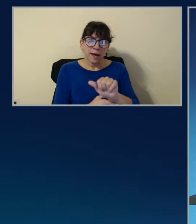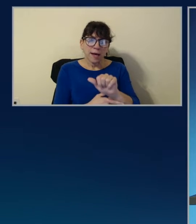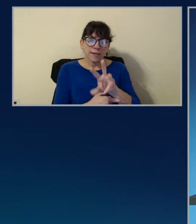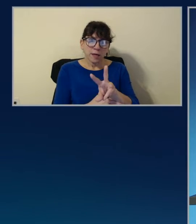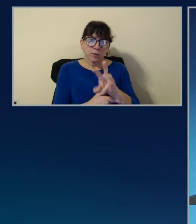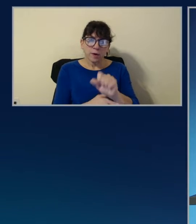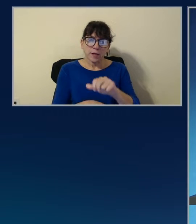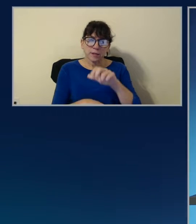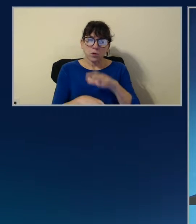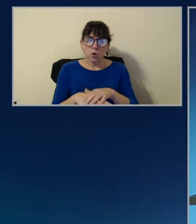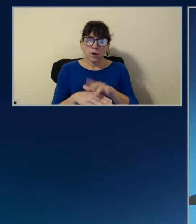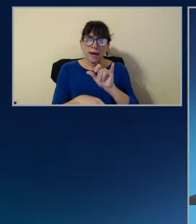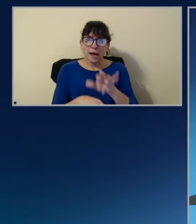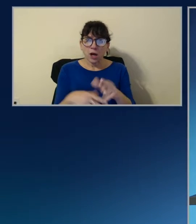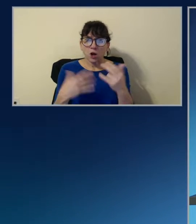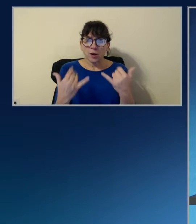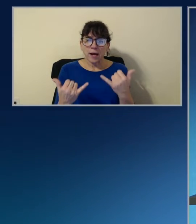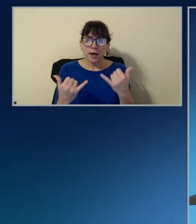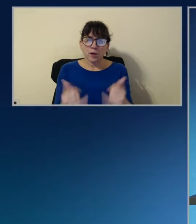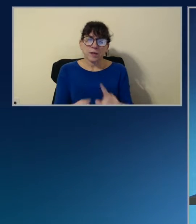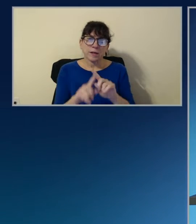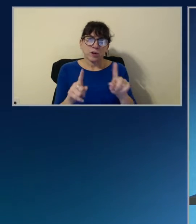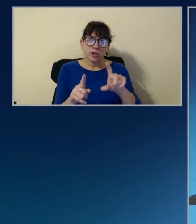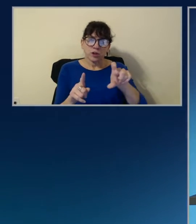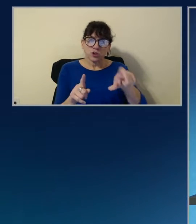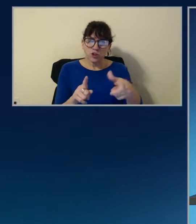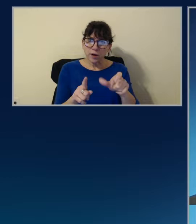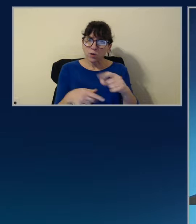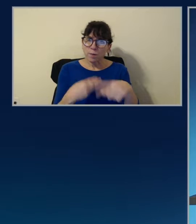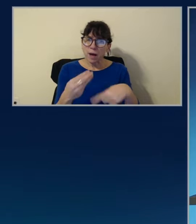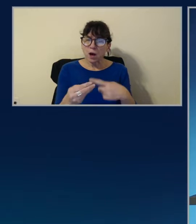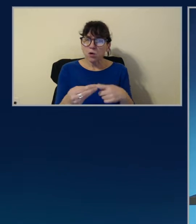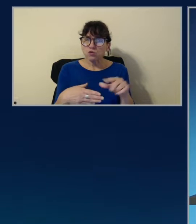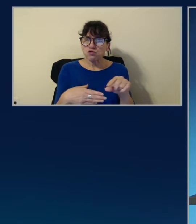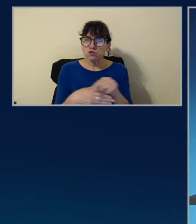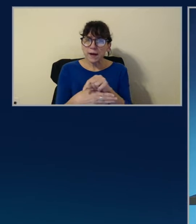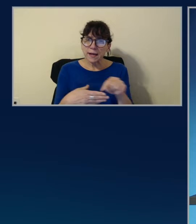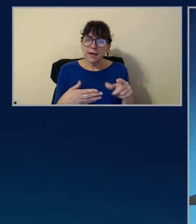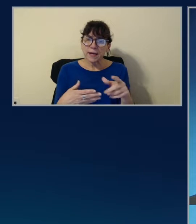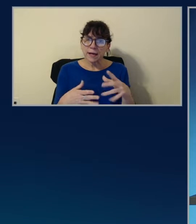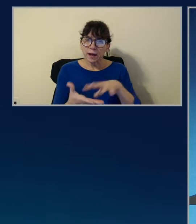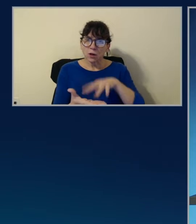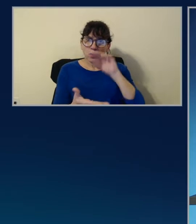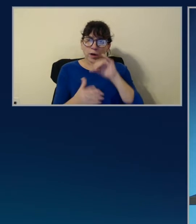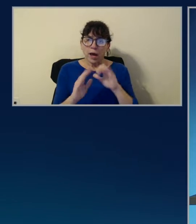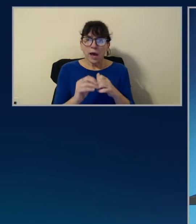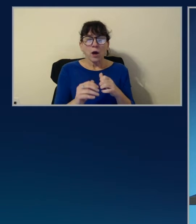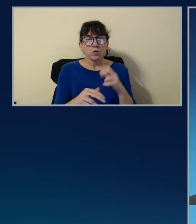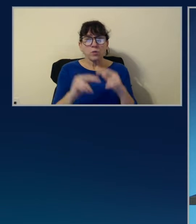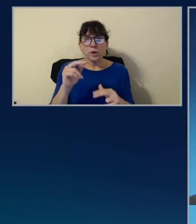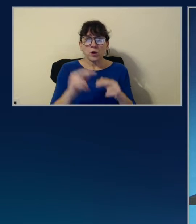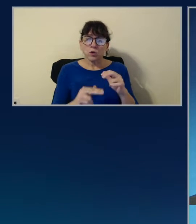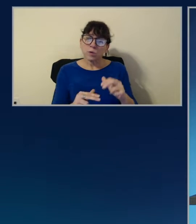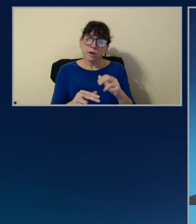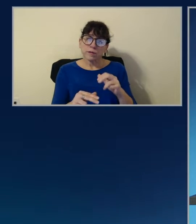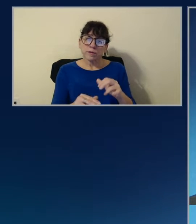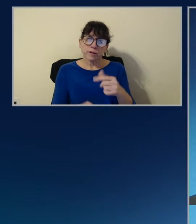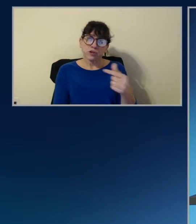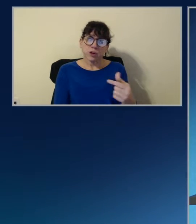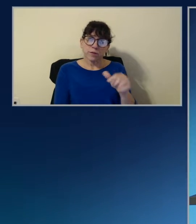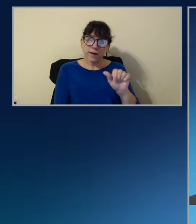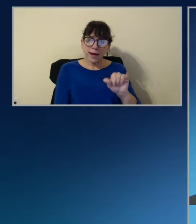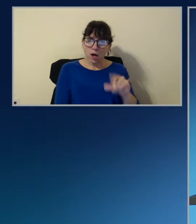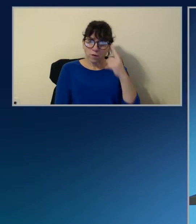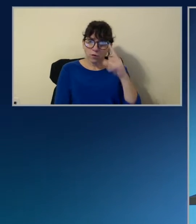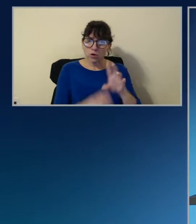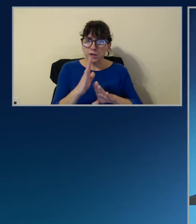Okay. So it's a different Twitch channel, but it's all about training and it's all about learning how to build with generative AI for developers.